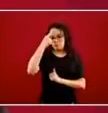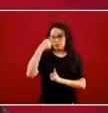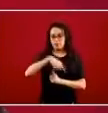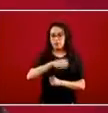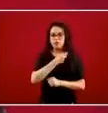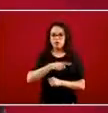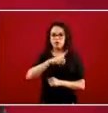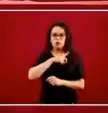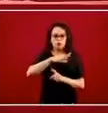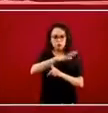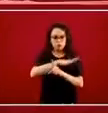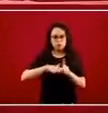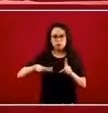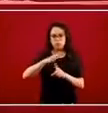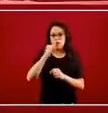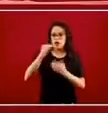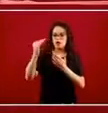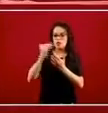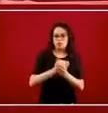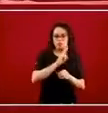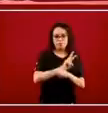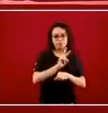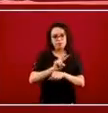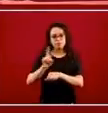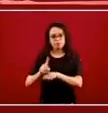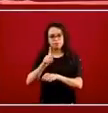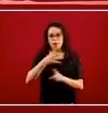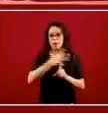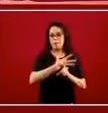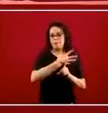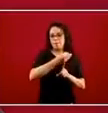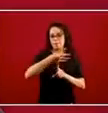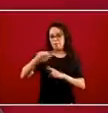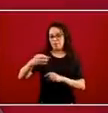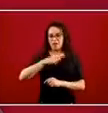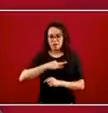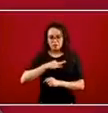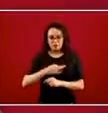is also the frame of reference for health